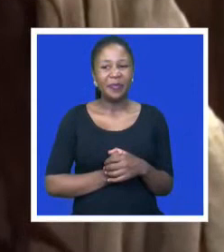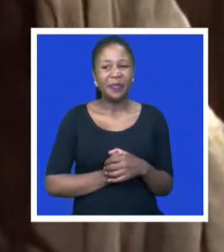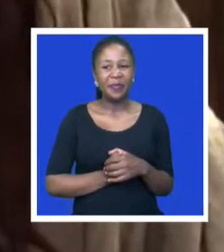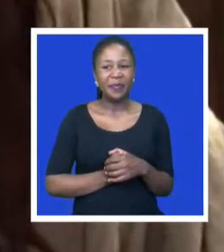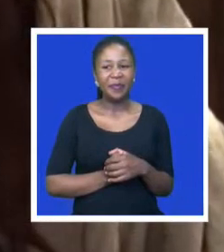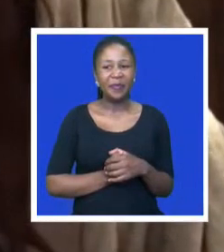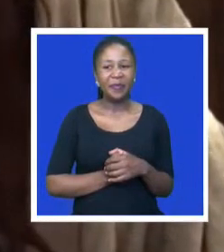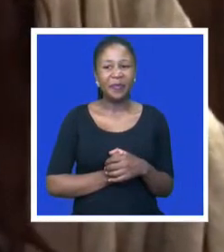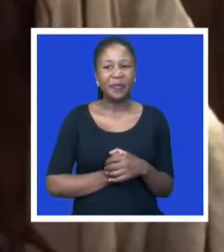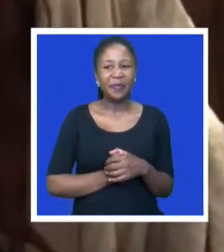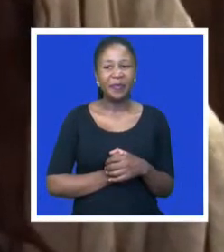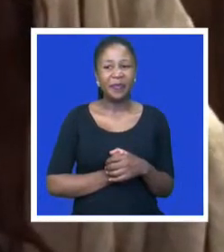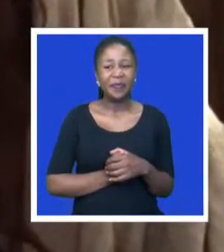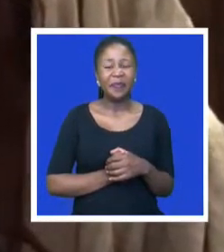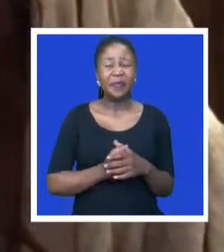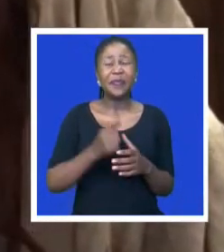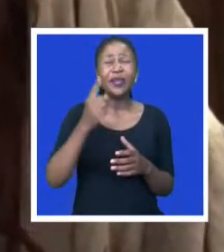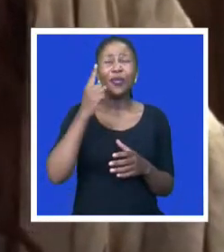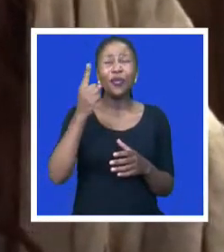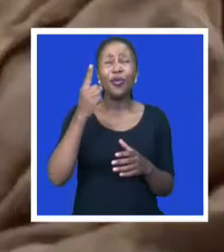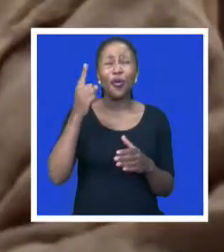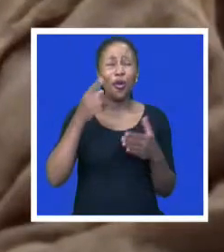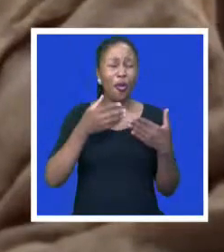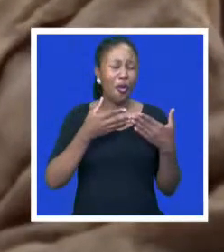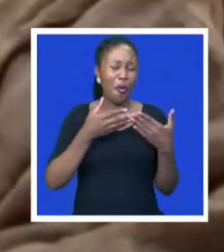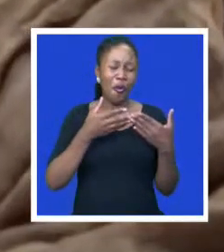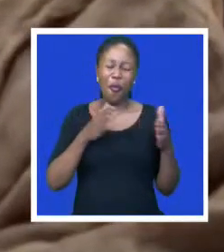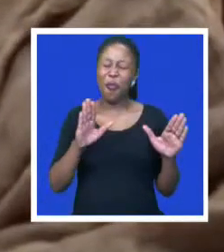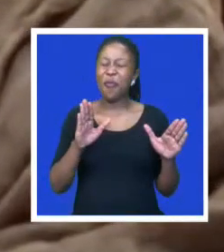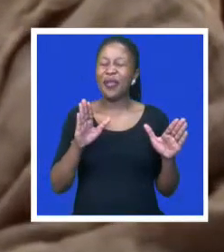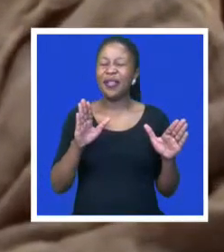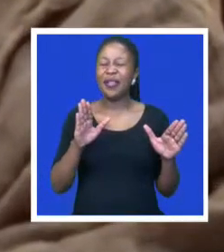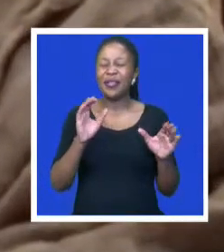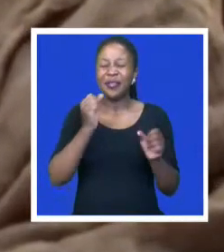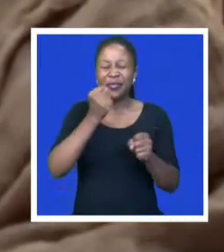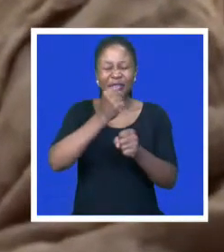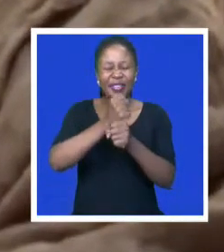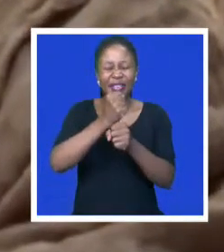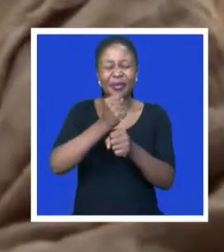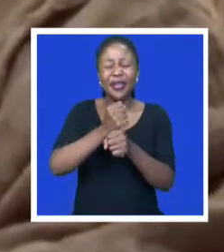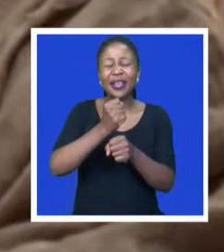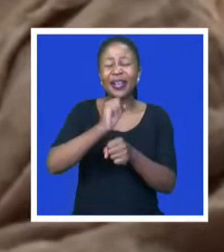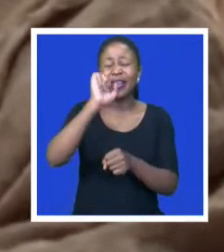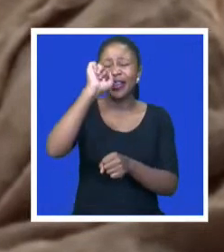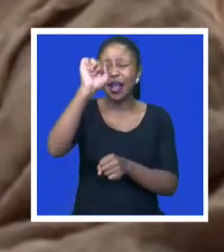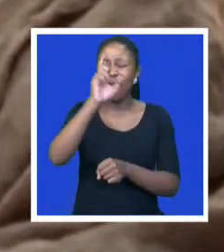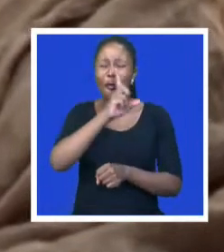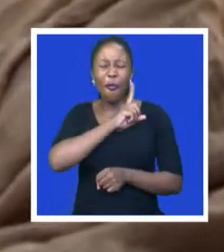He hath holpen his servant Israel in remembrance of his mercy,